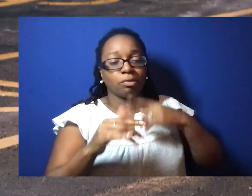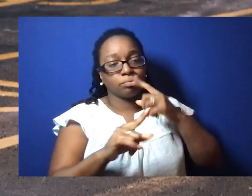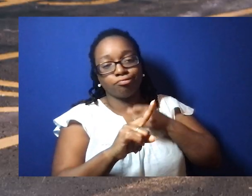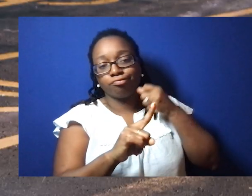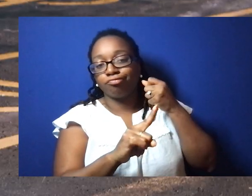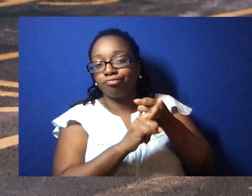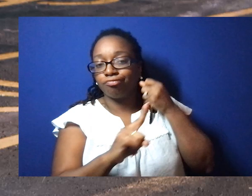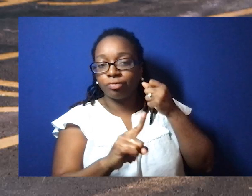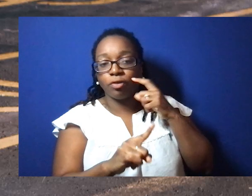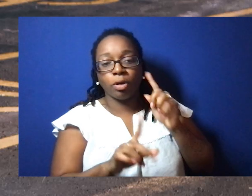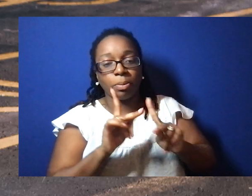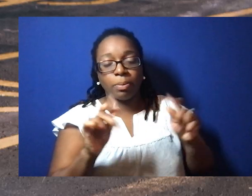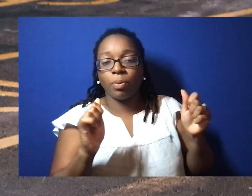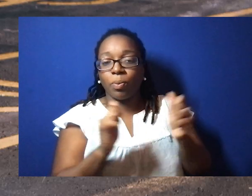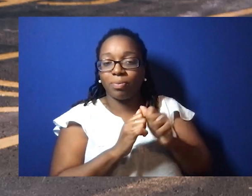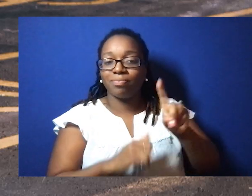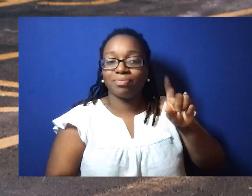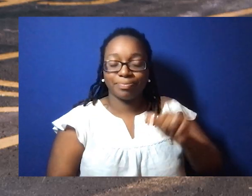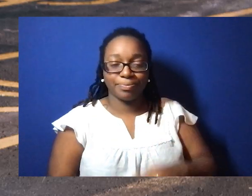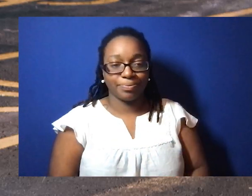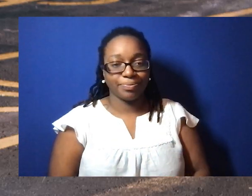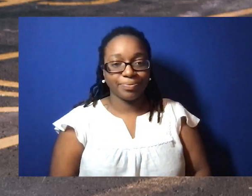dramatic impacts on people with disabilities.